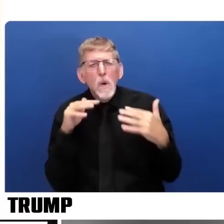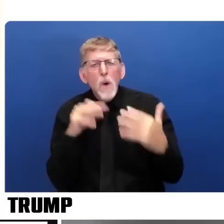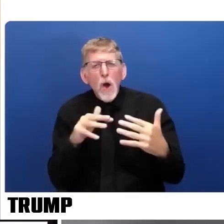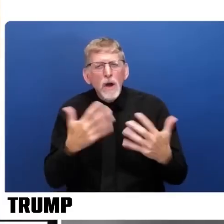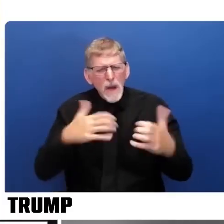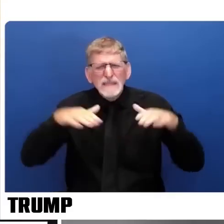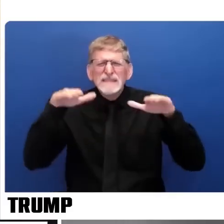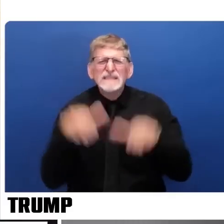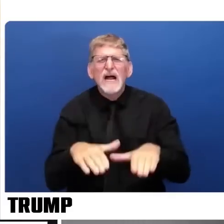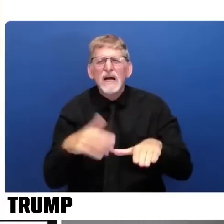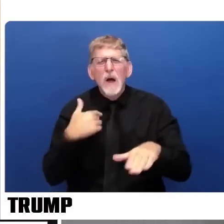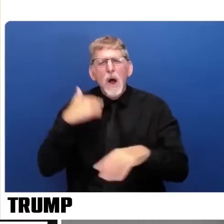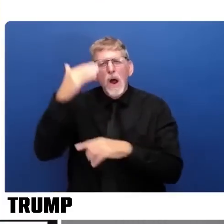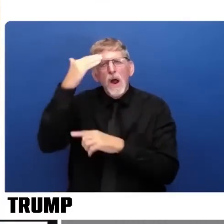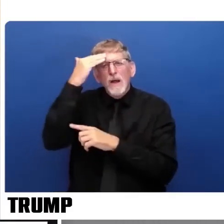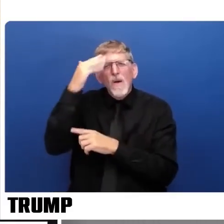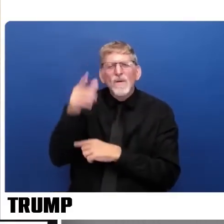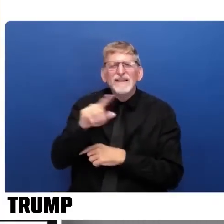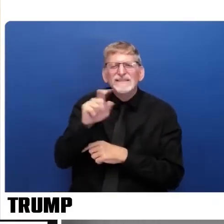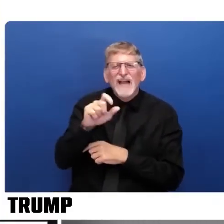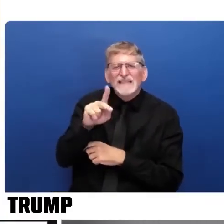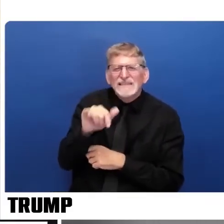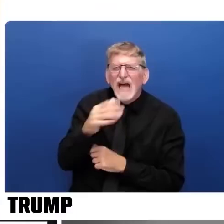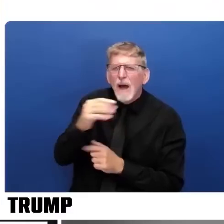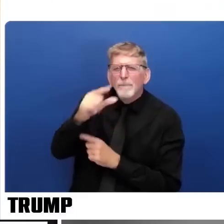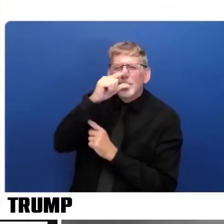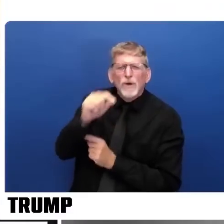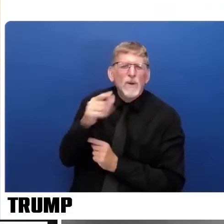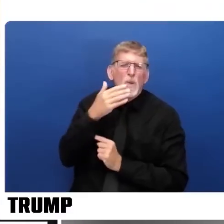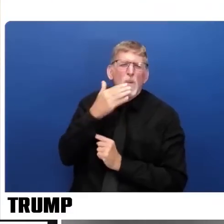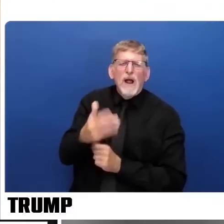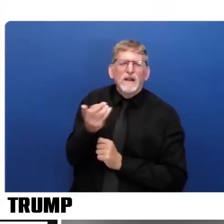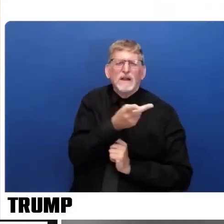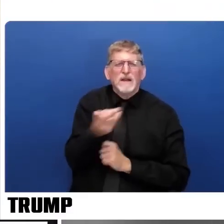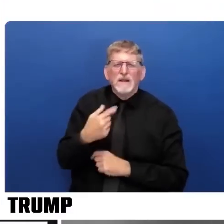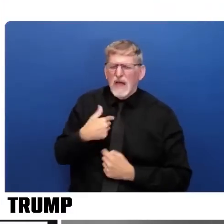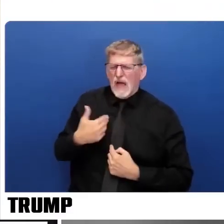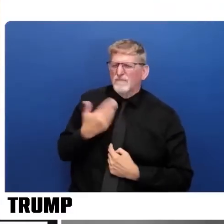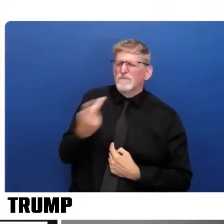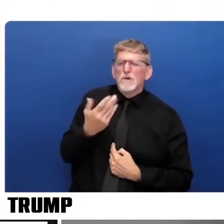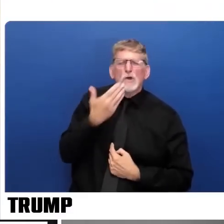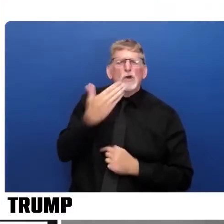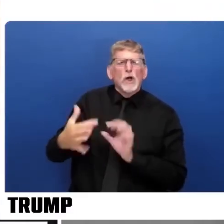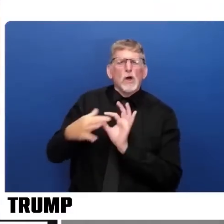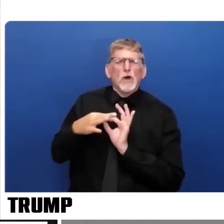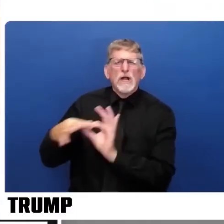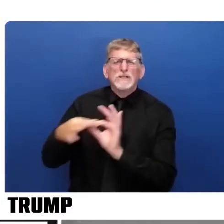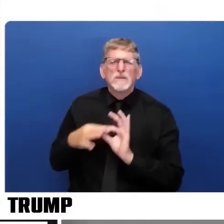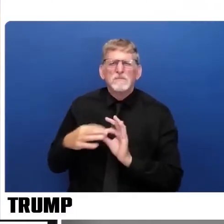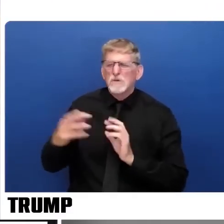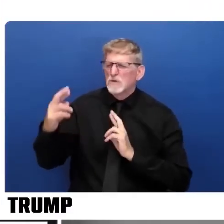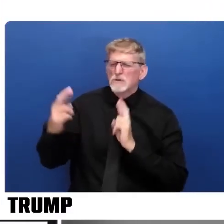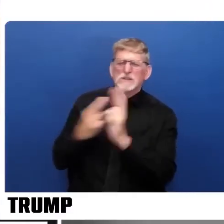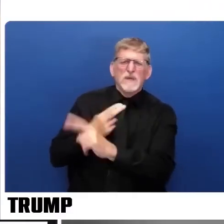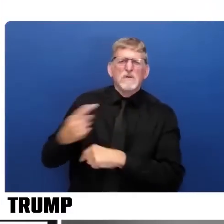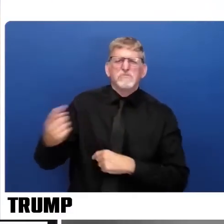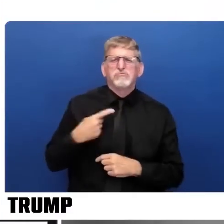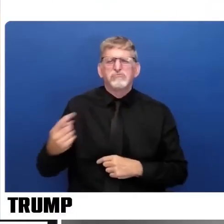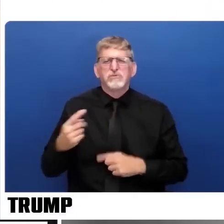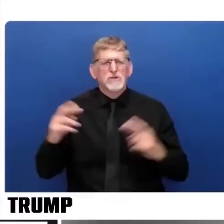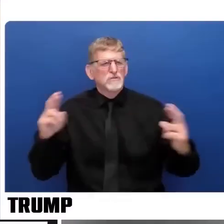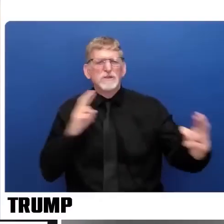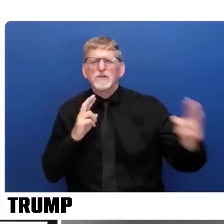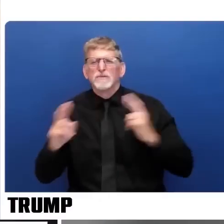Putin very well. I have a good relationship, and they respect your president, okay? They respect me. They don't respect Biden. How